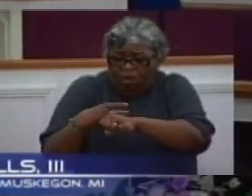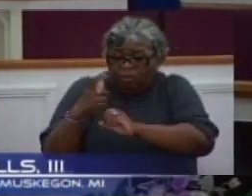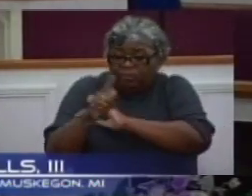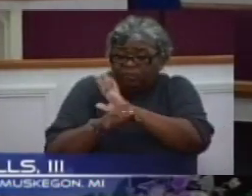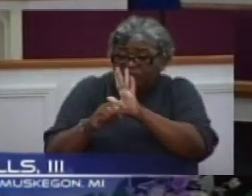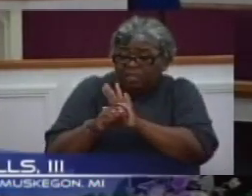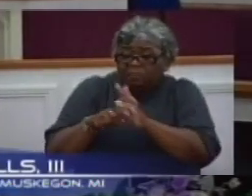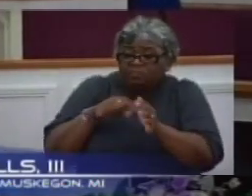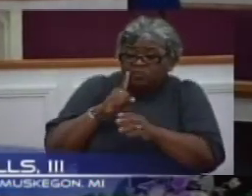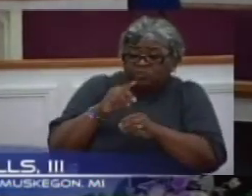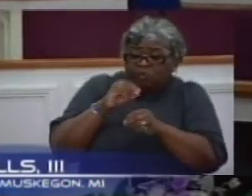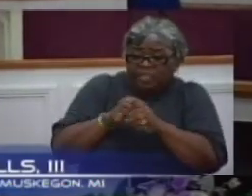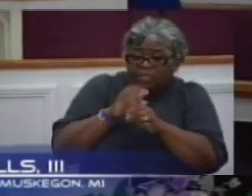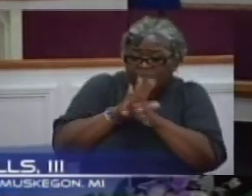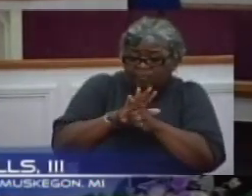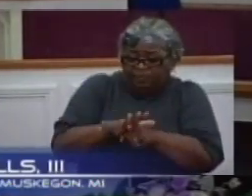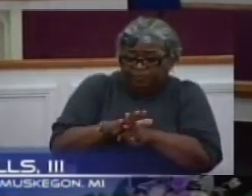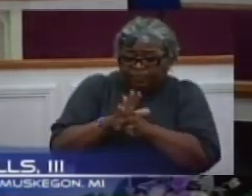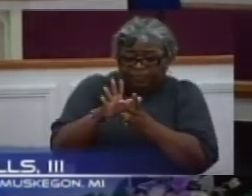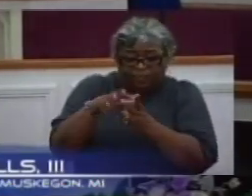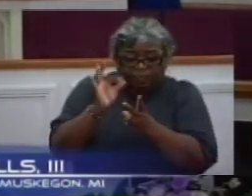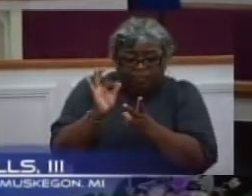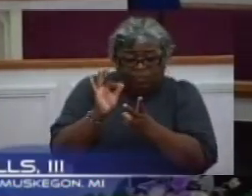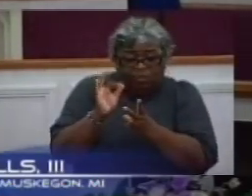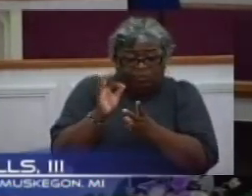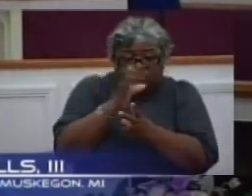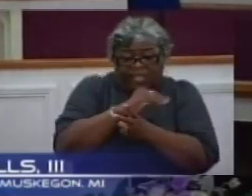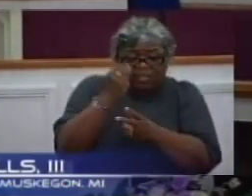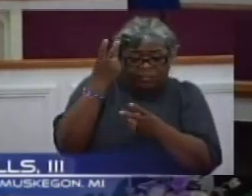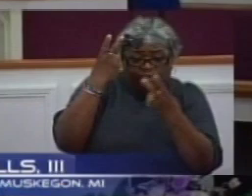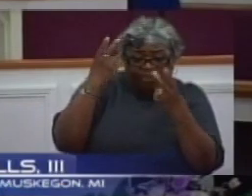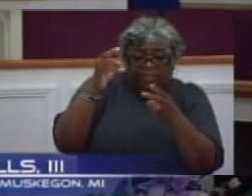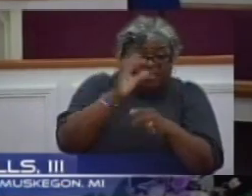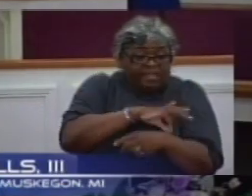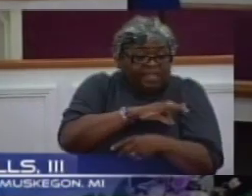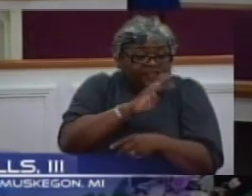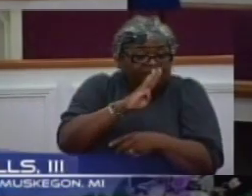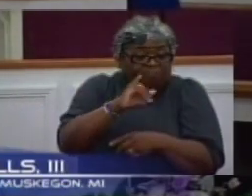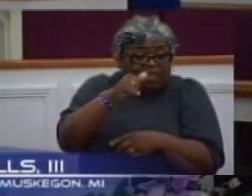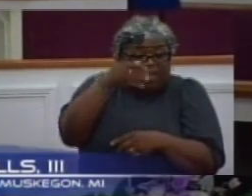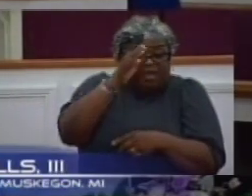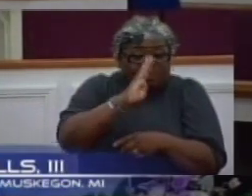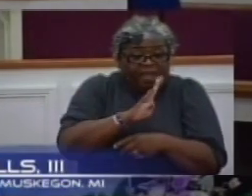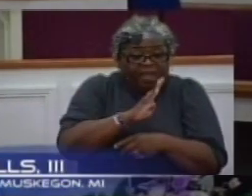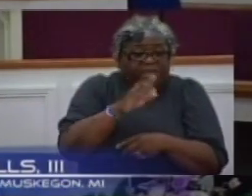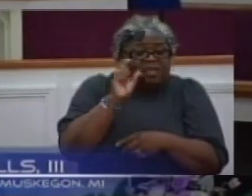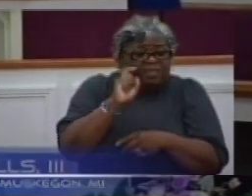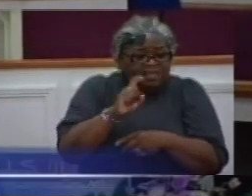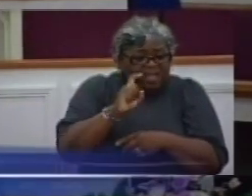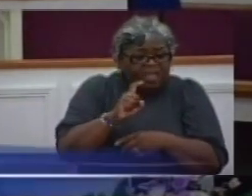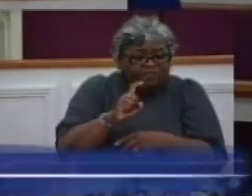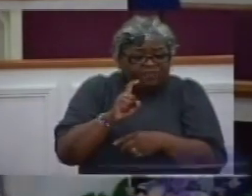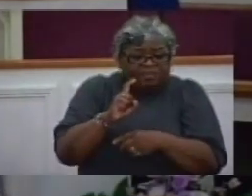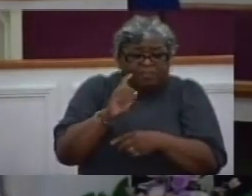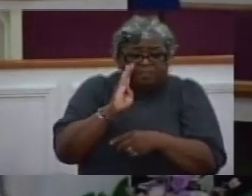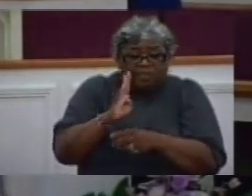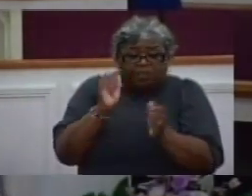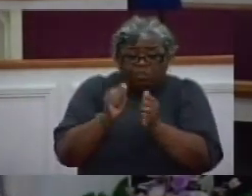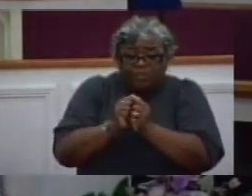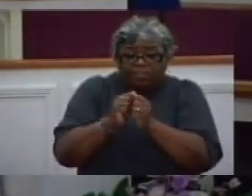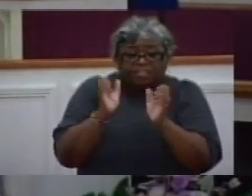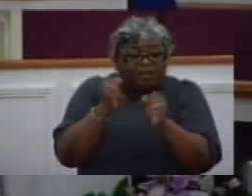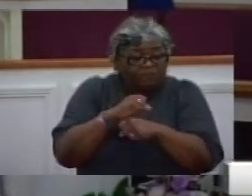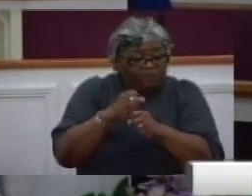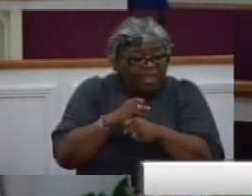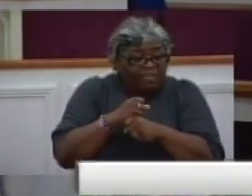in your quest as being chosen and elected by God, it has to come with a fight.